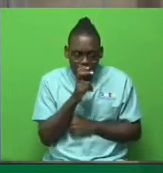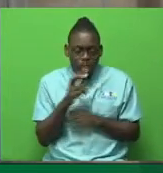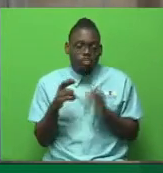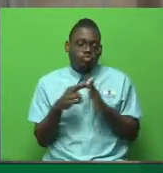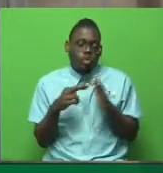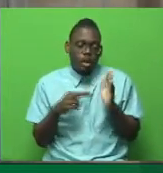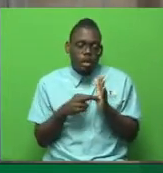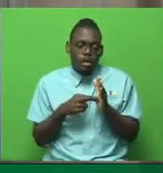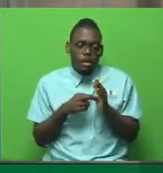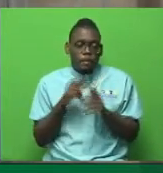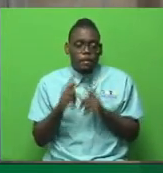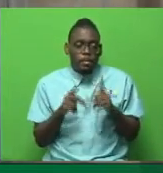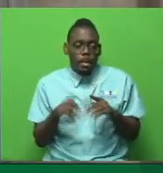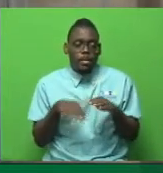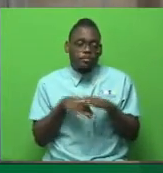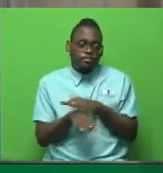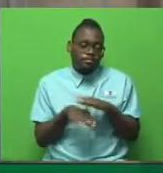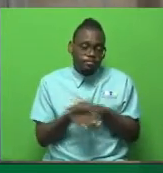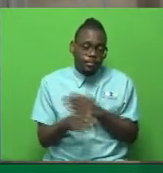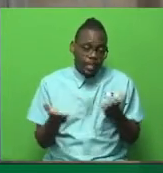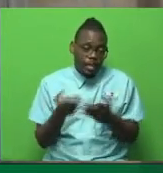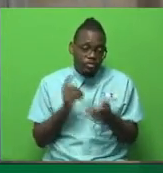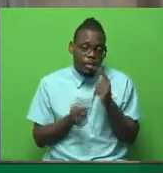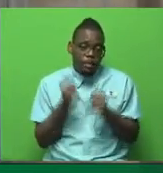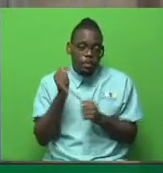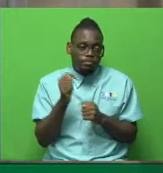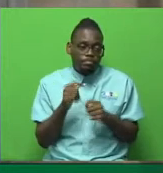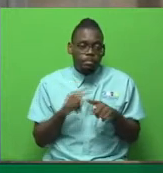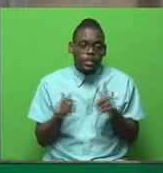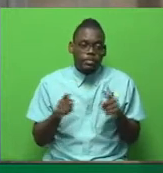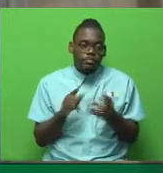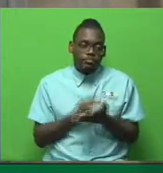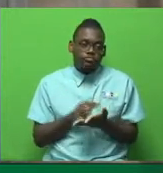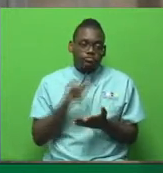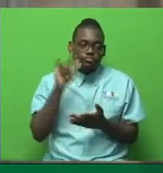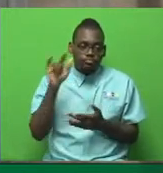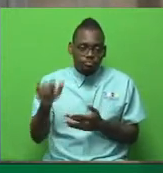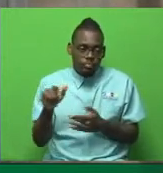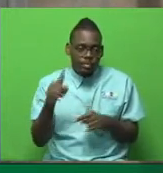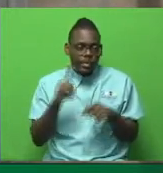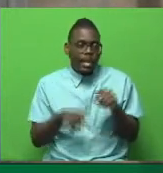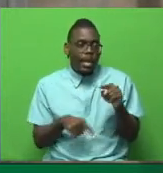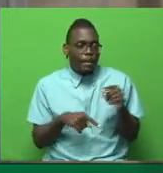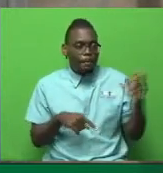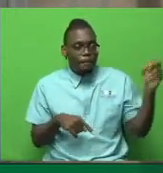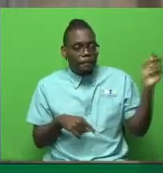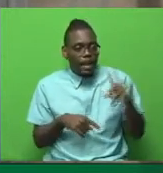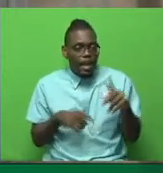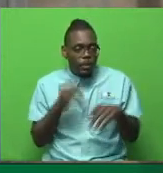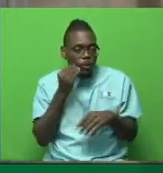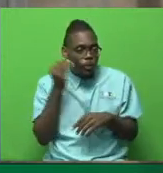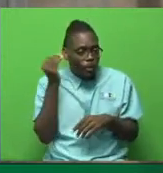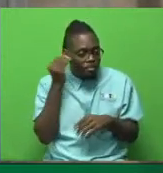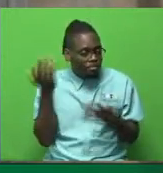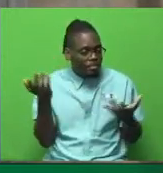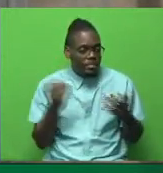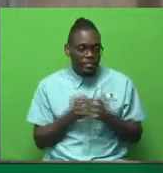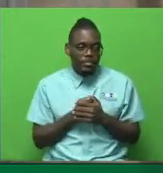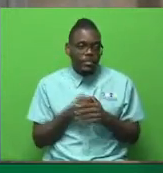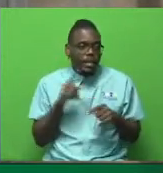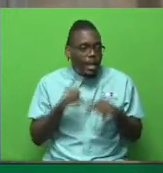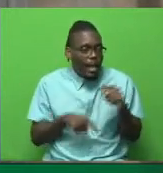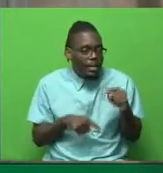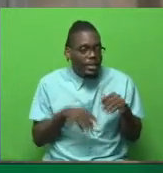and Daughters of Trinidad and Tobago were not allowed to return home not not they were not even allowed to enter to be quarantined